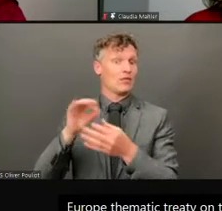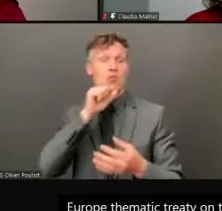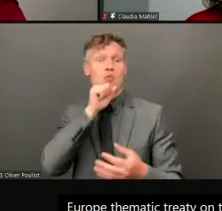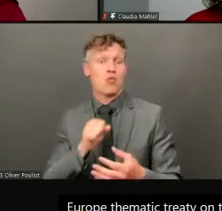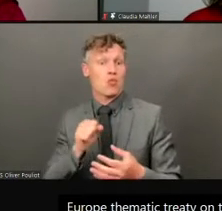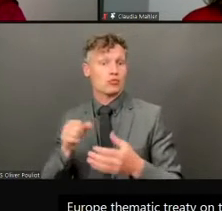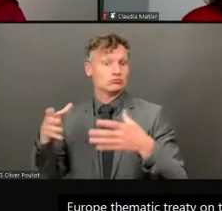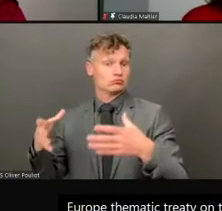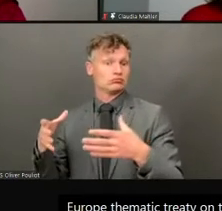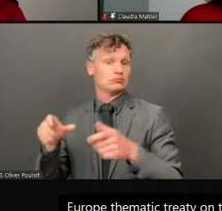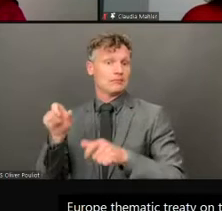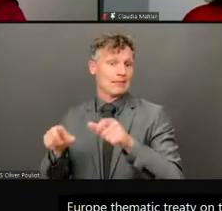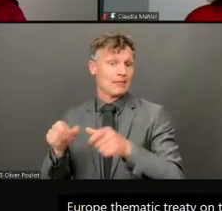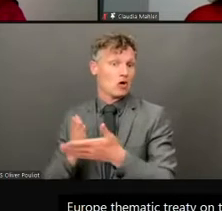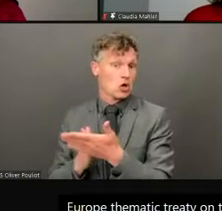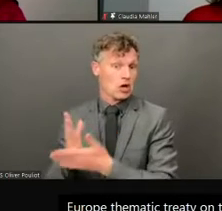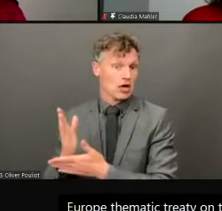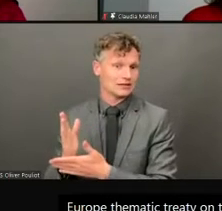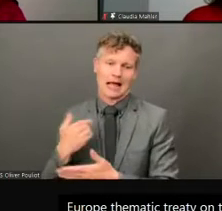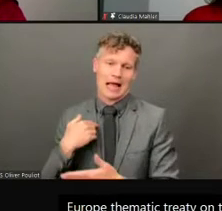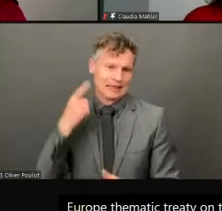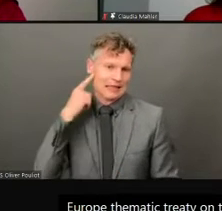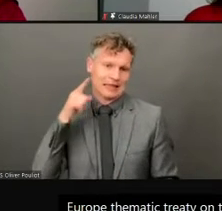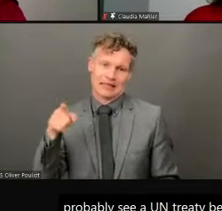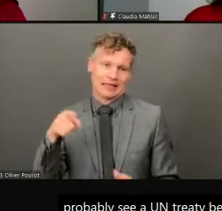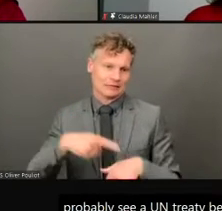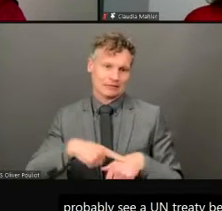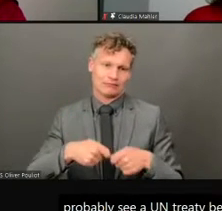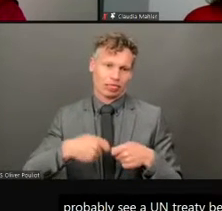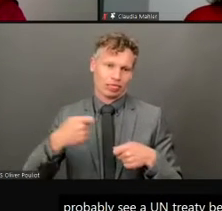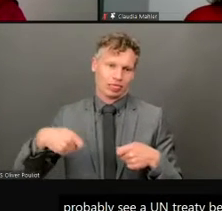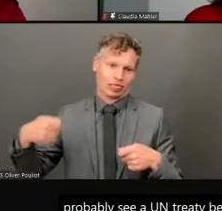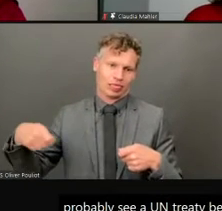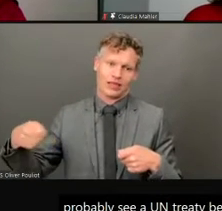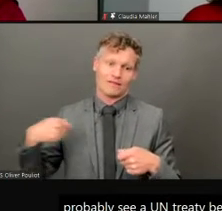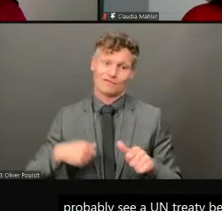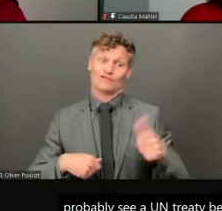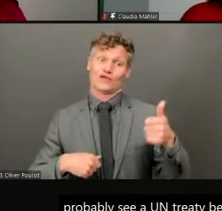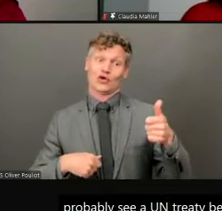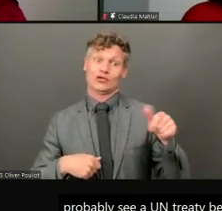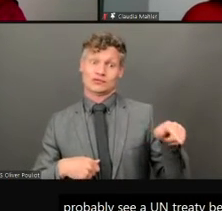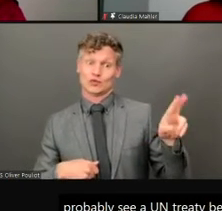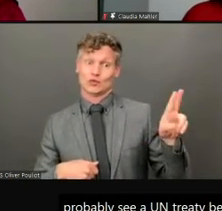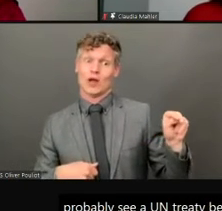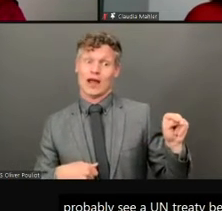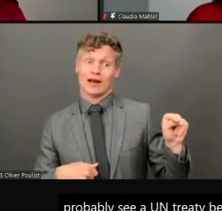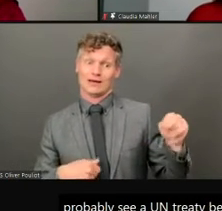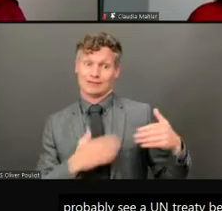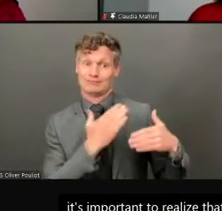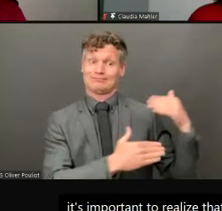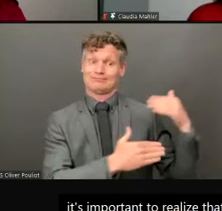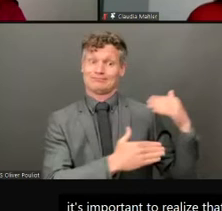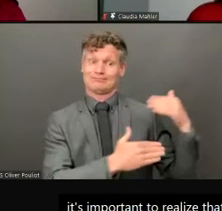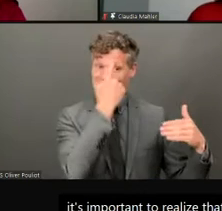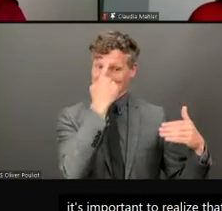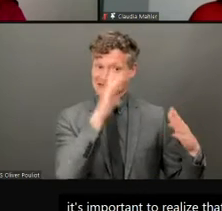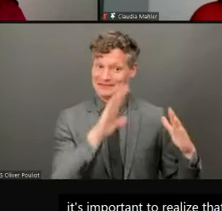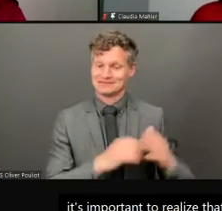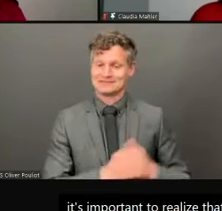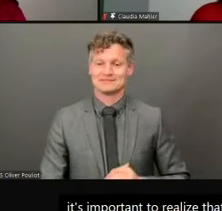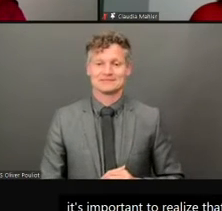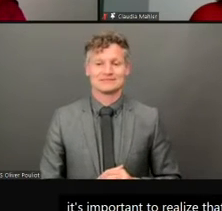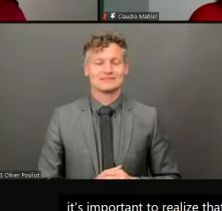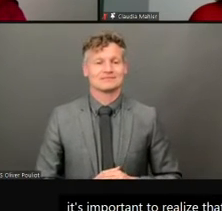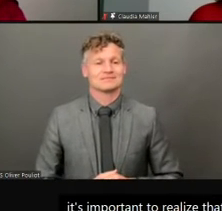it's important to realize that these treaty provisions in and of themselves are not self-executing. They